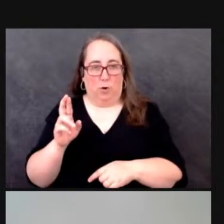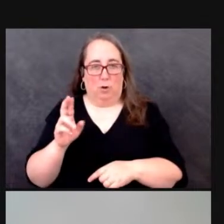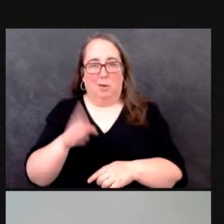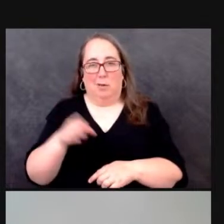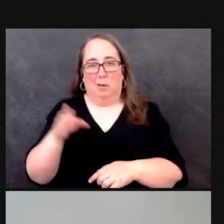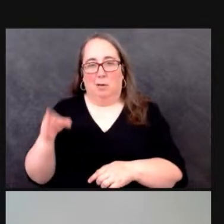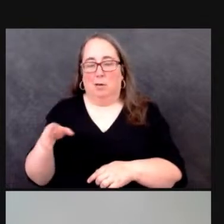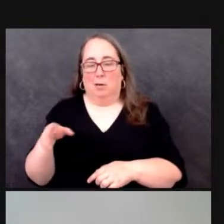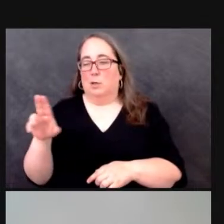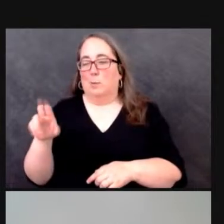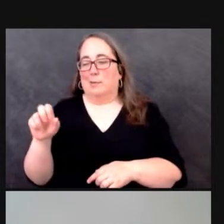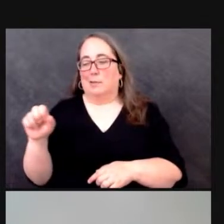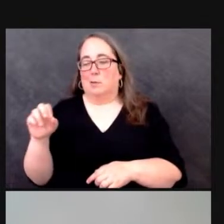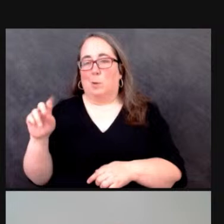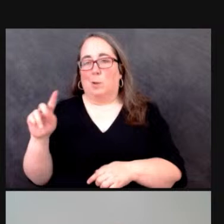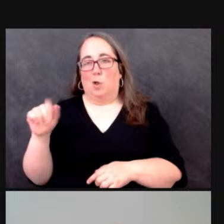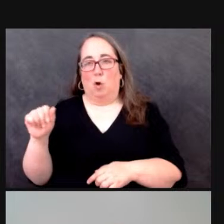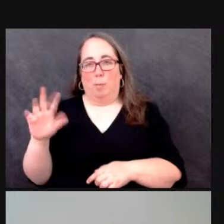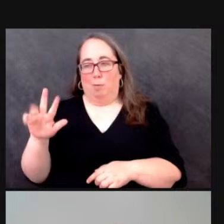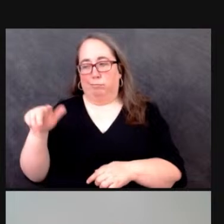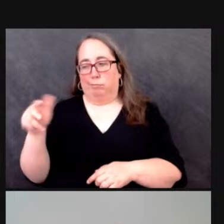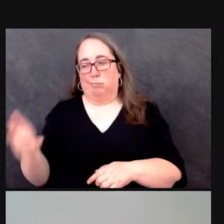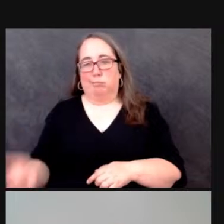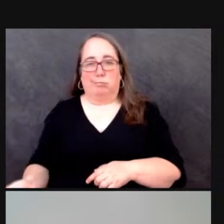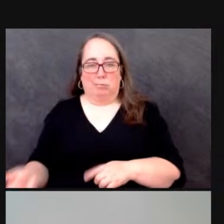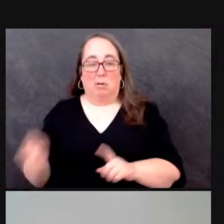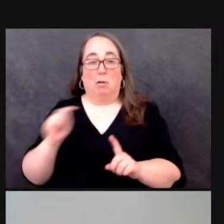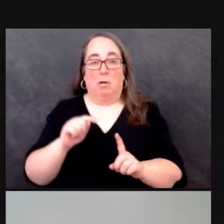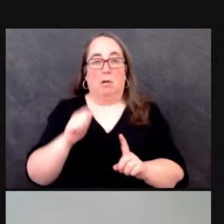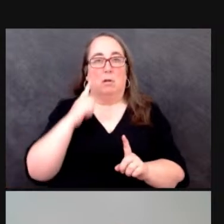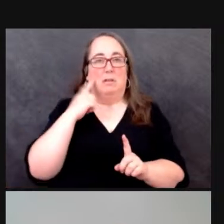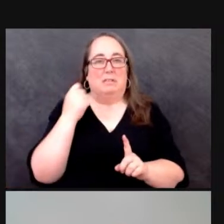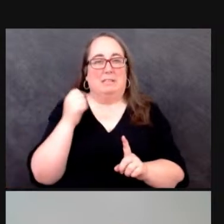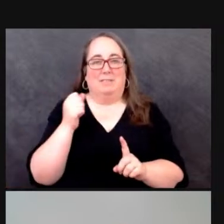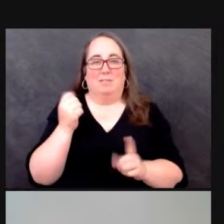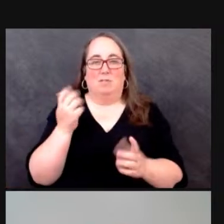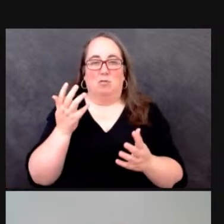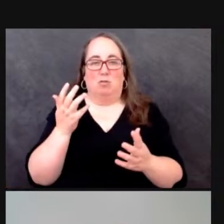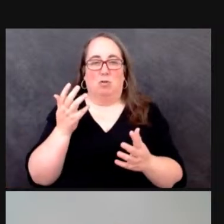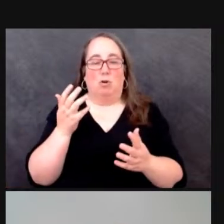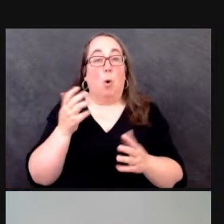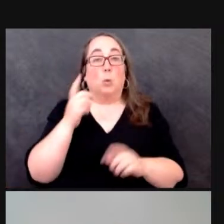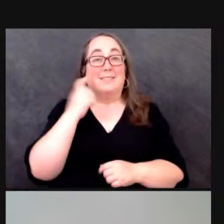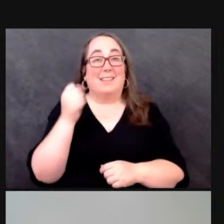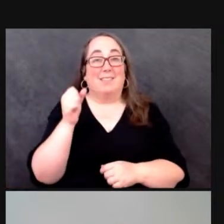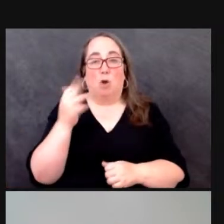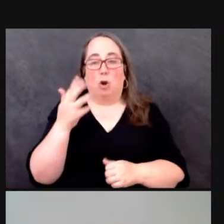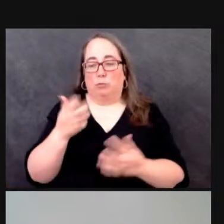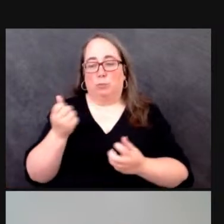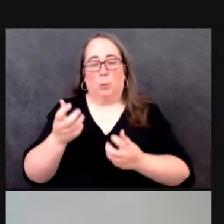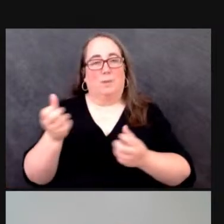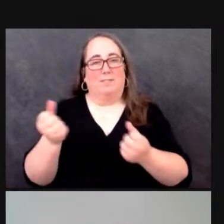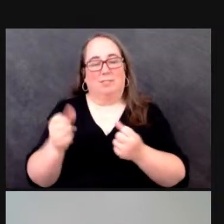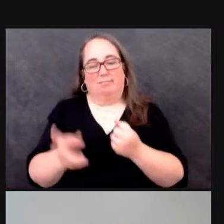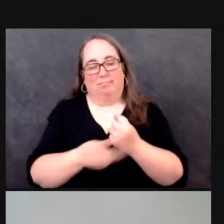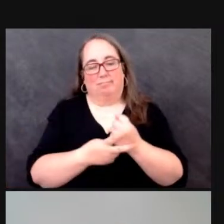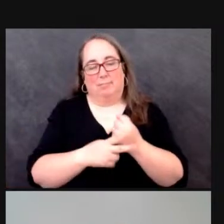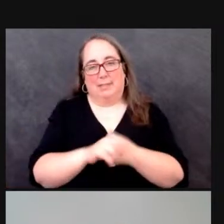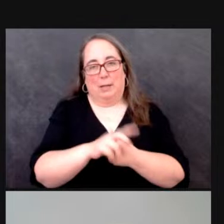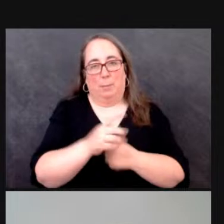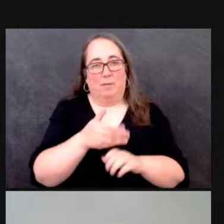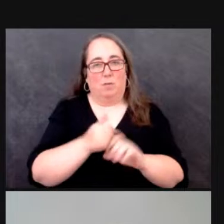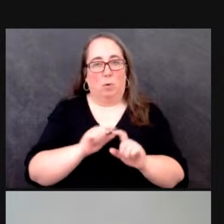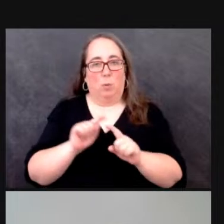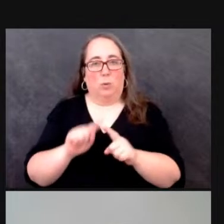USS Oklahoma. Fortunately, the silver had already been removed from the ship and stored in San Diego before she had traveled to Hawaii